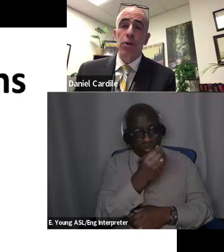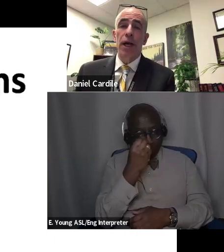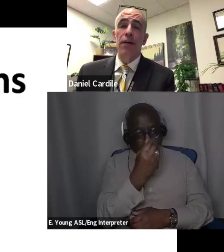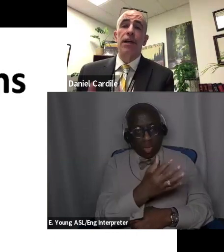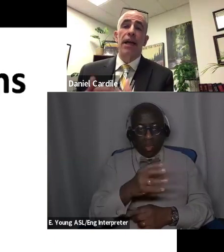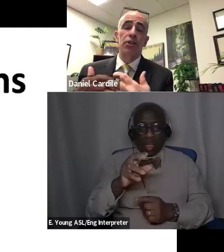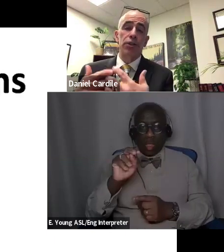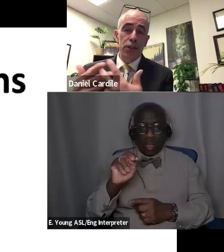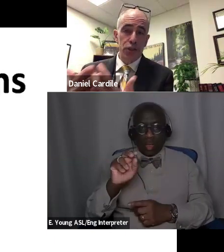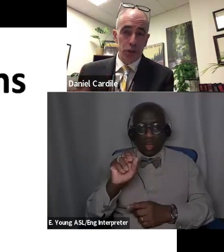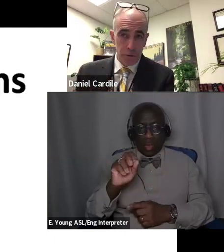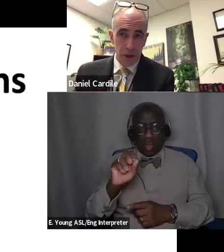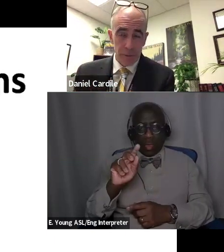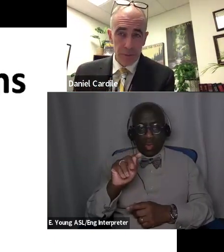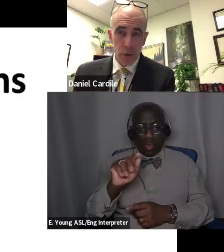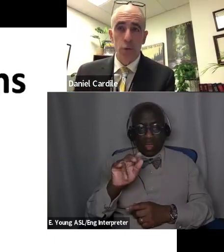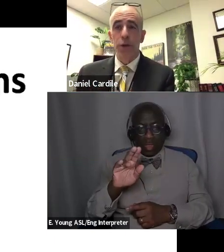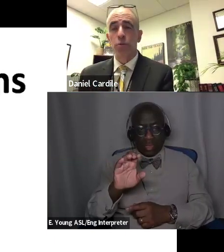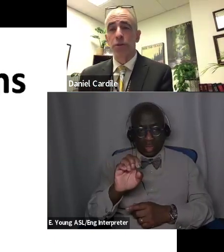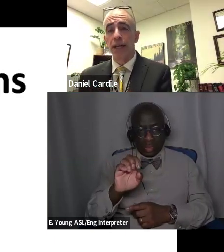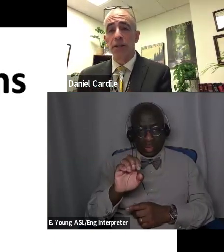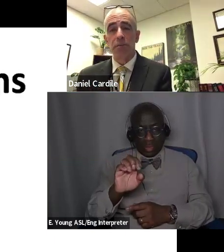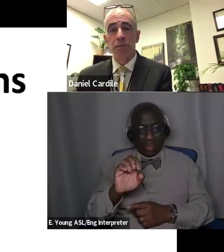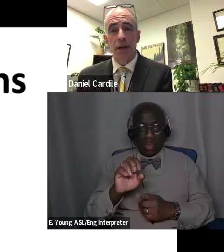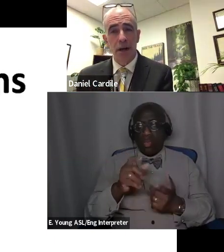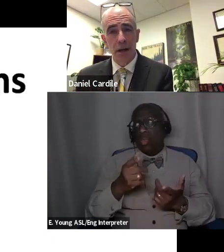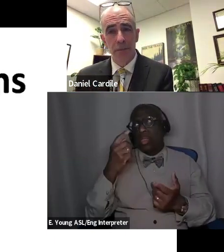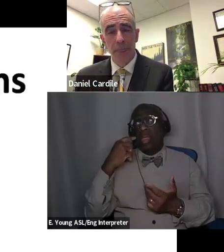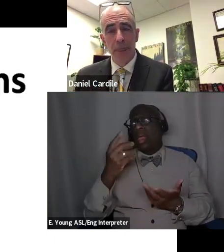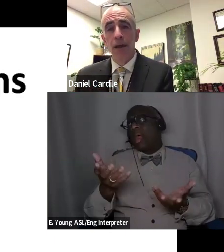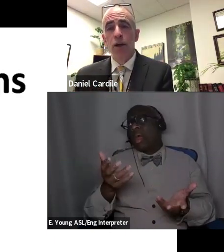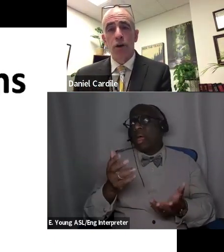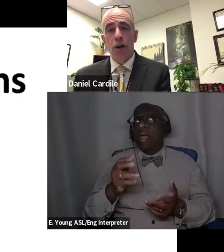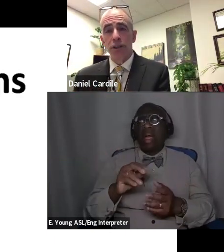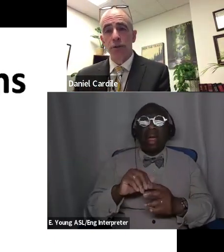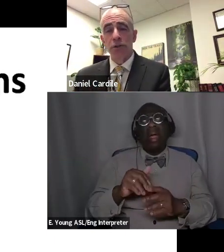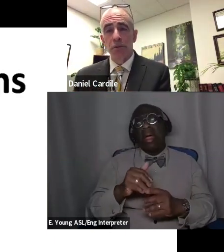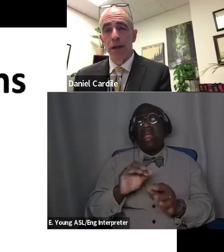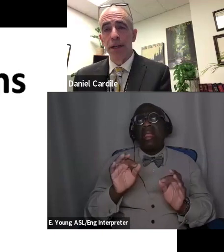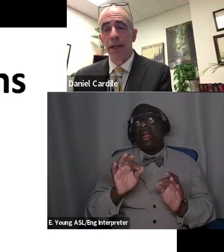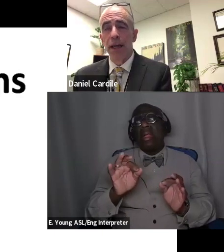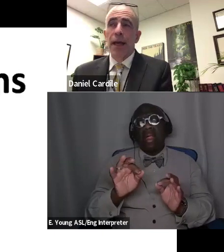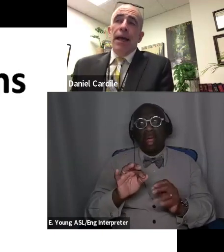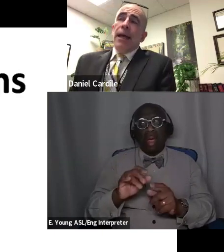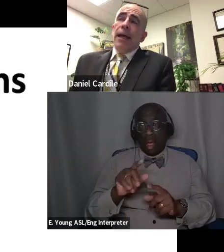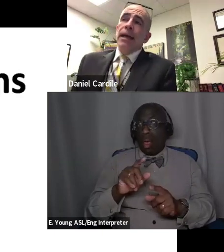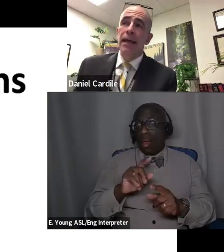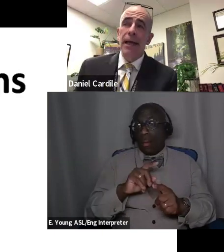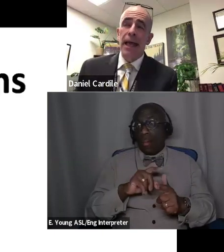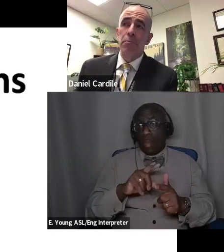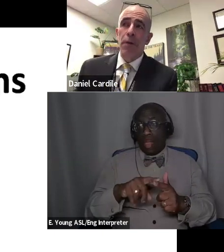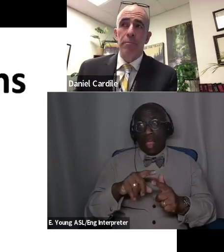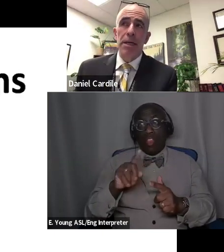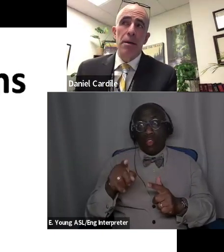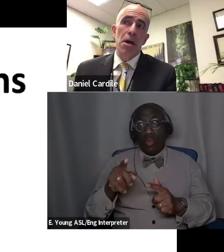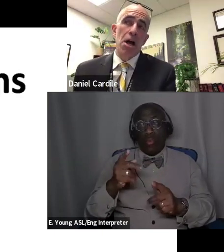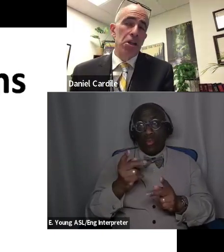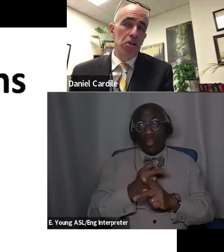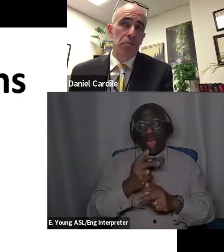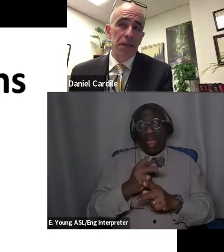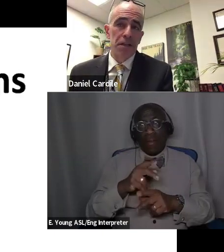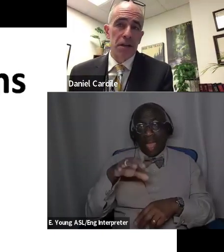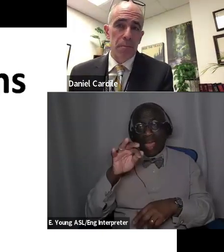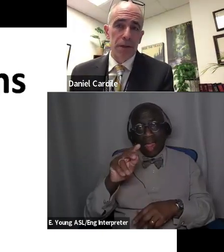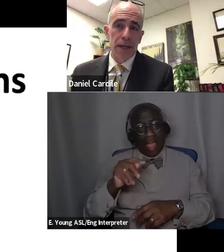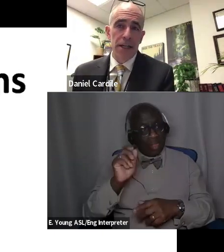but until you have to actually serve them, which will take some time, cost you some money, and might be a